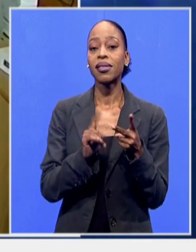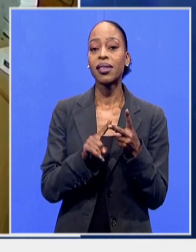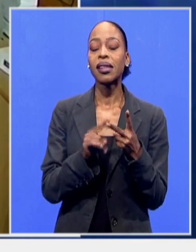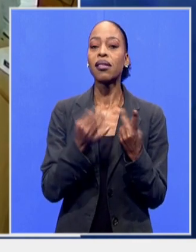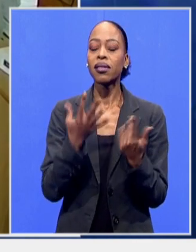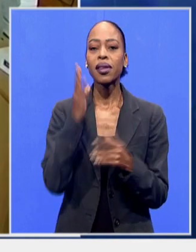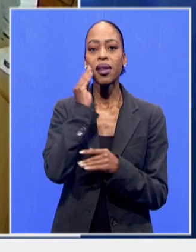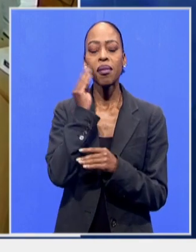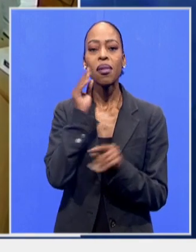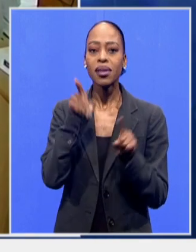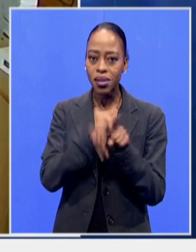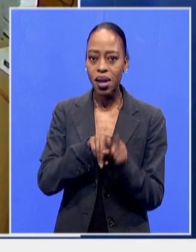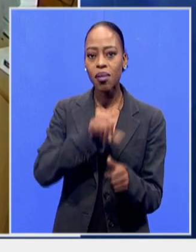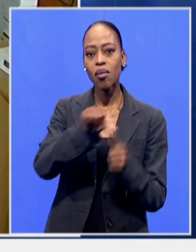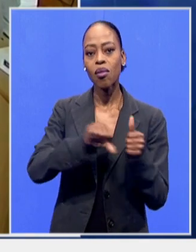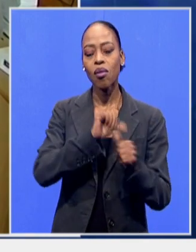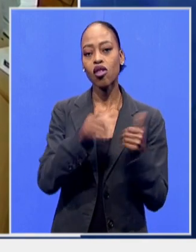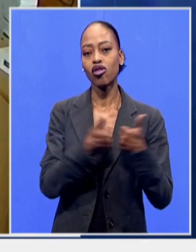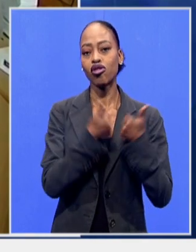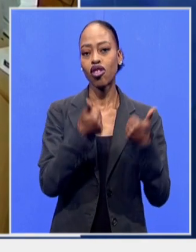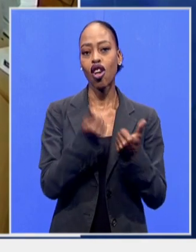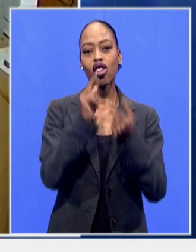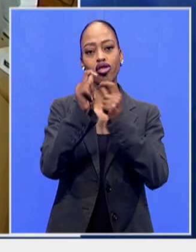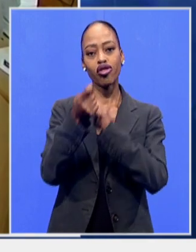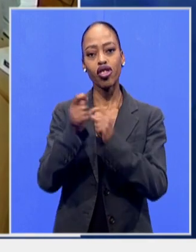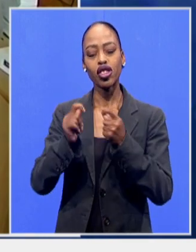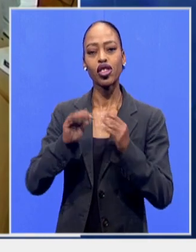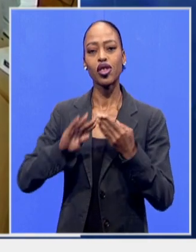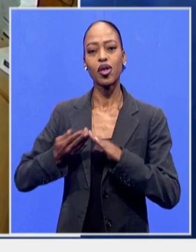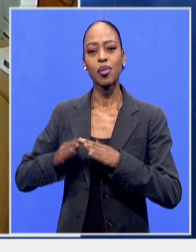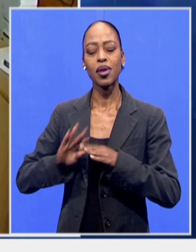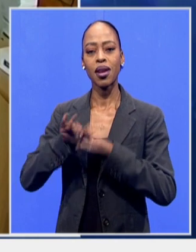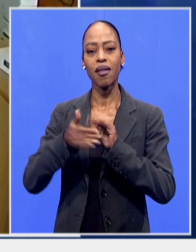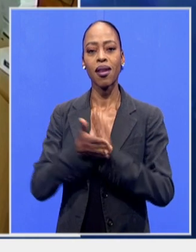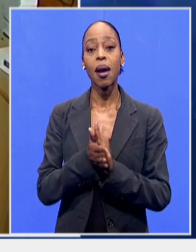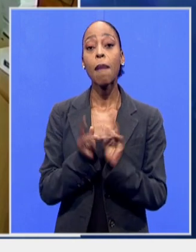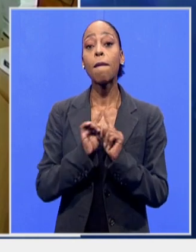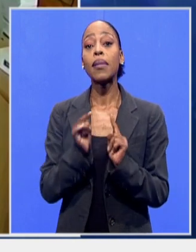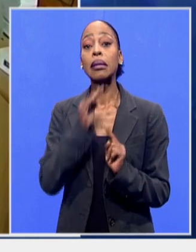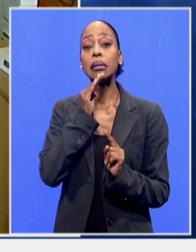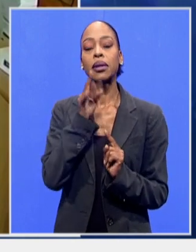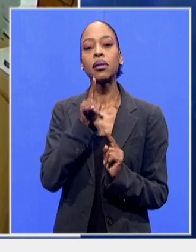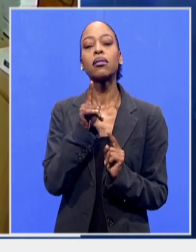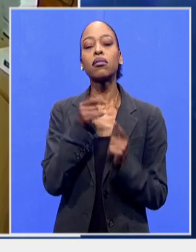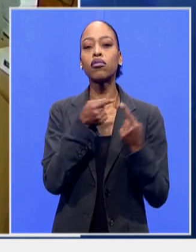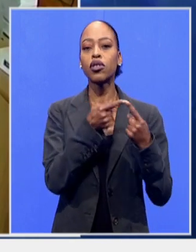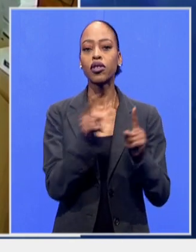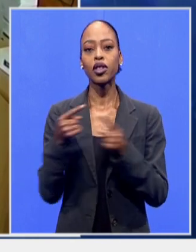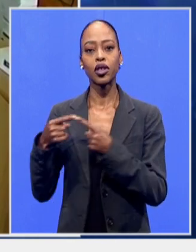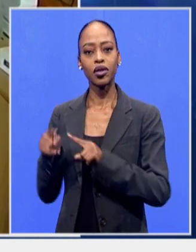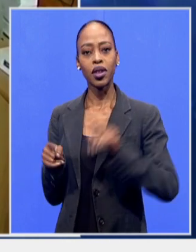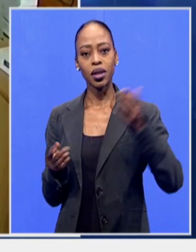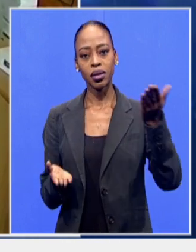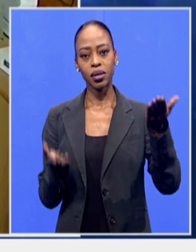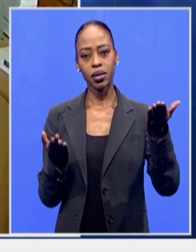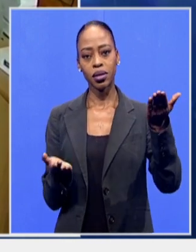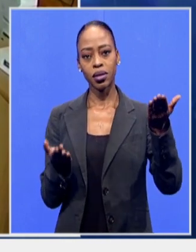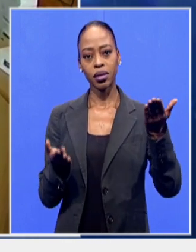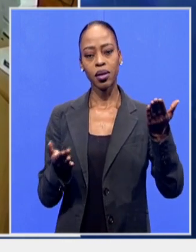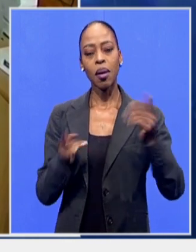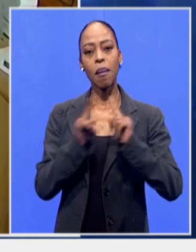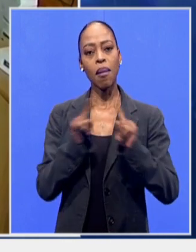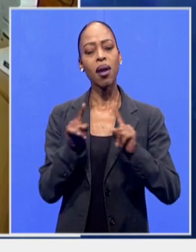same socioeconomic pressures and changes in population. So there is a huge difference in performance within the same